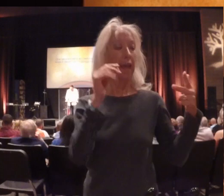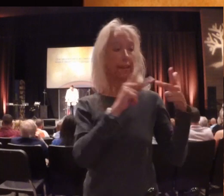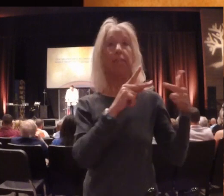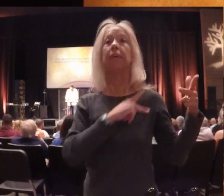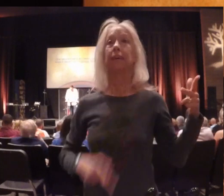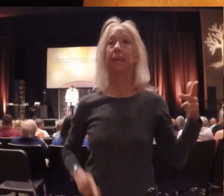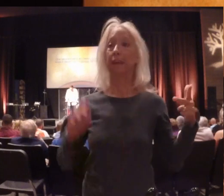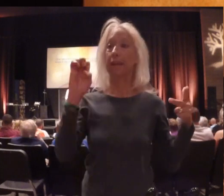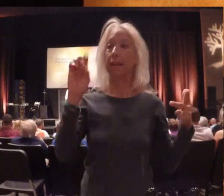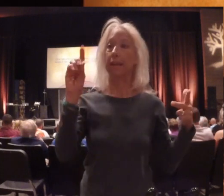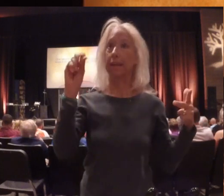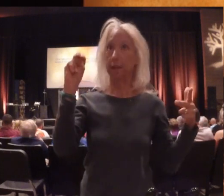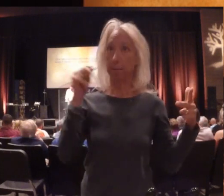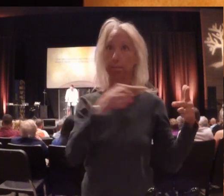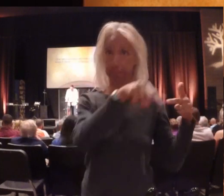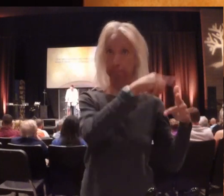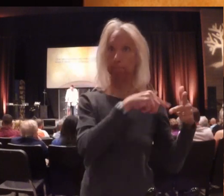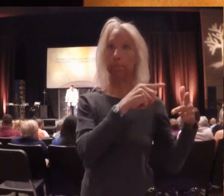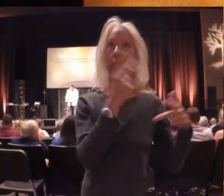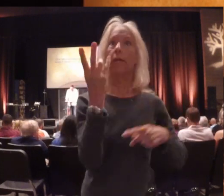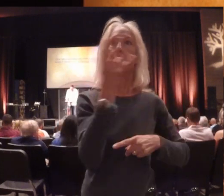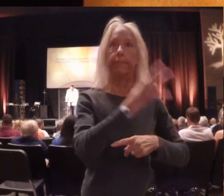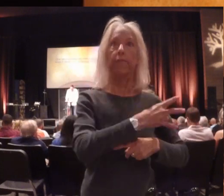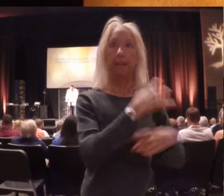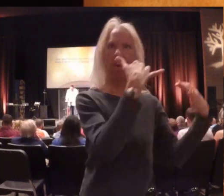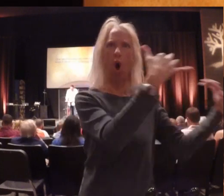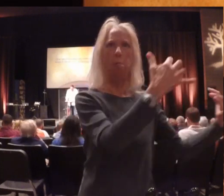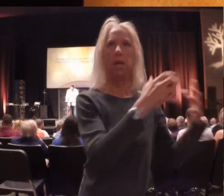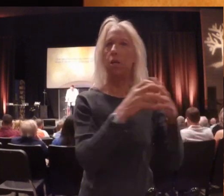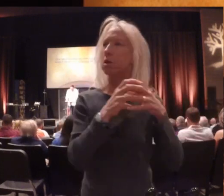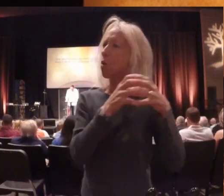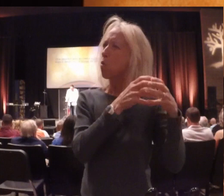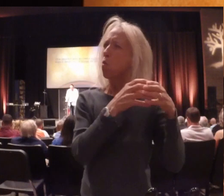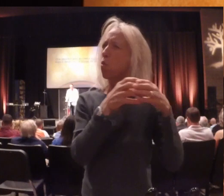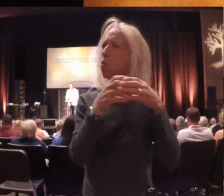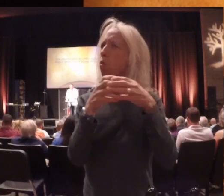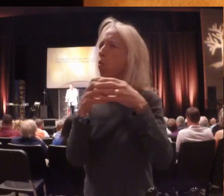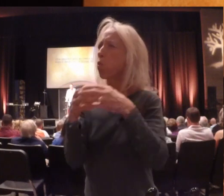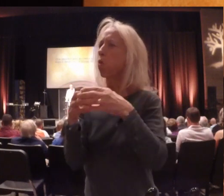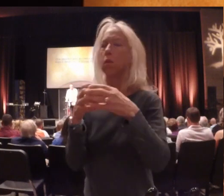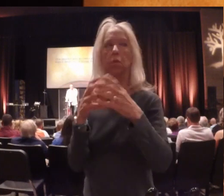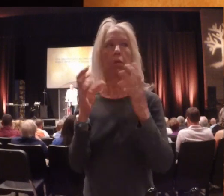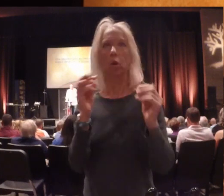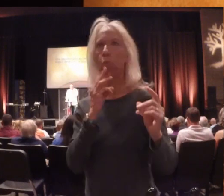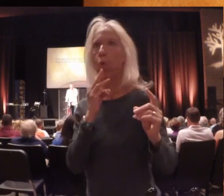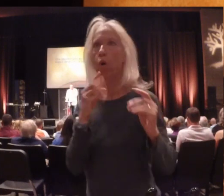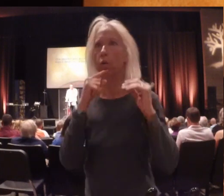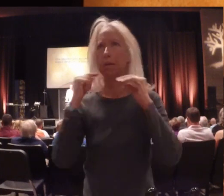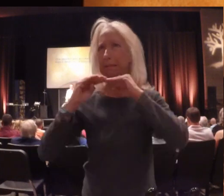they marched on that roundabout route 7 days, and there was no water for the army nor for the animals that followed them. So here we are, the three